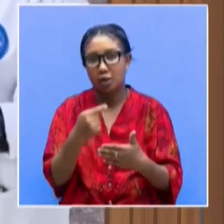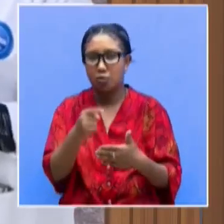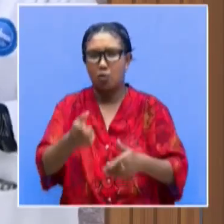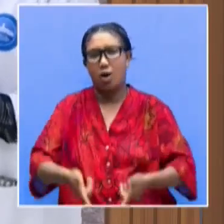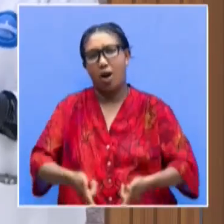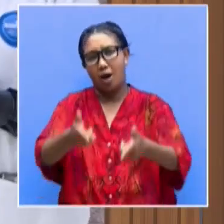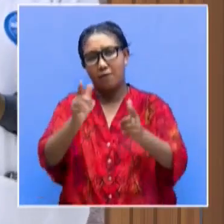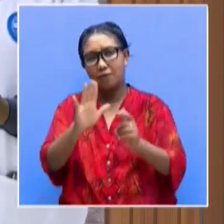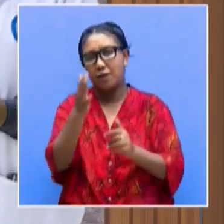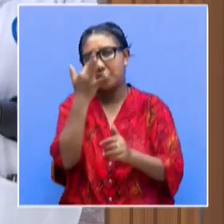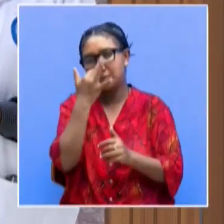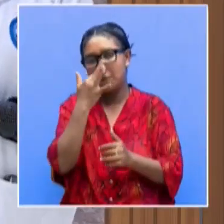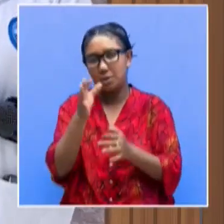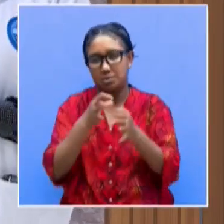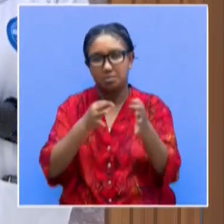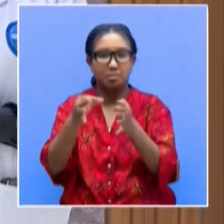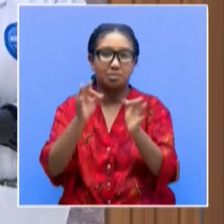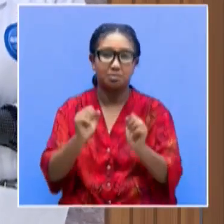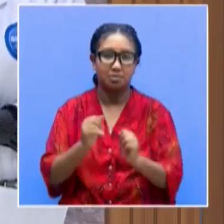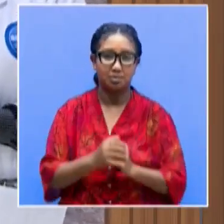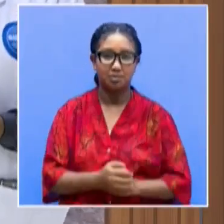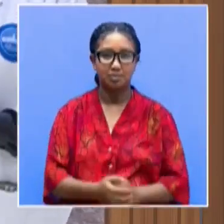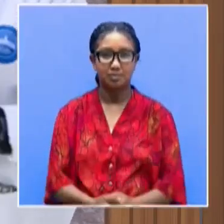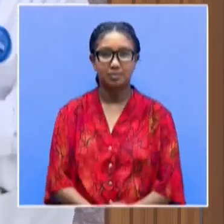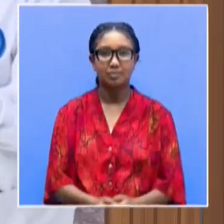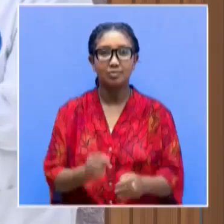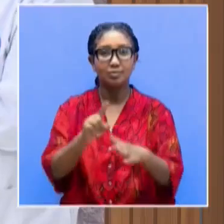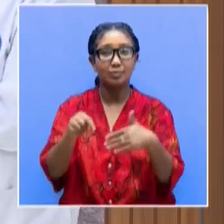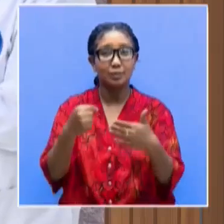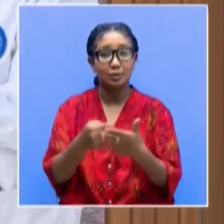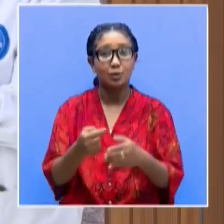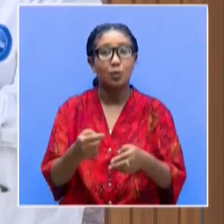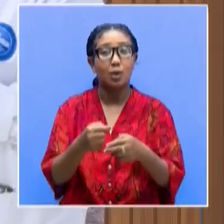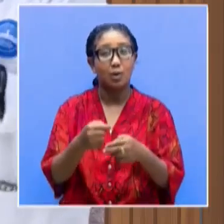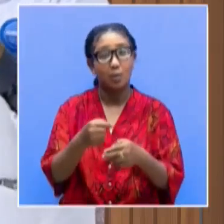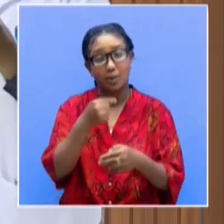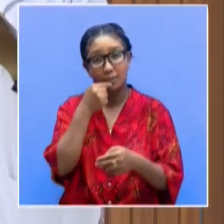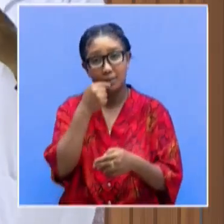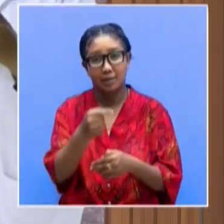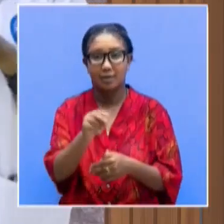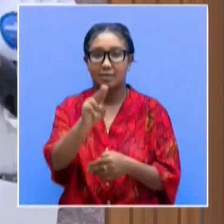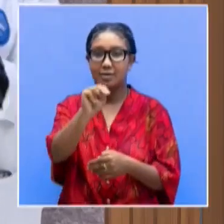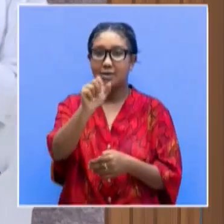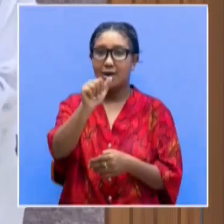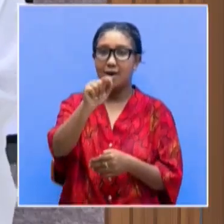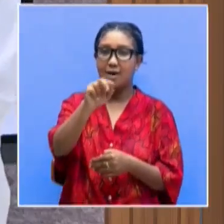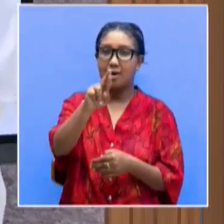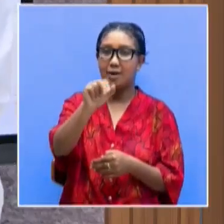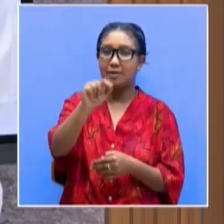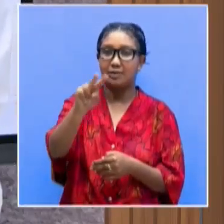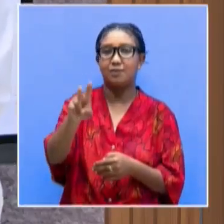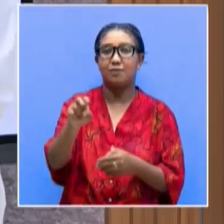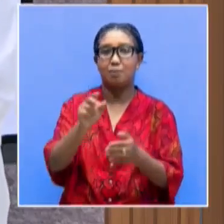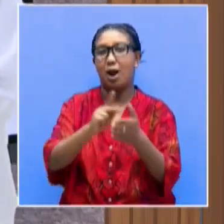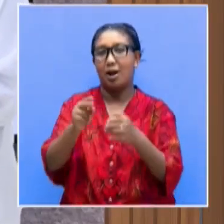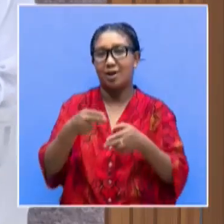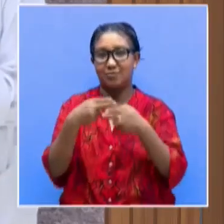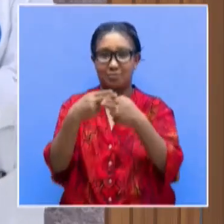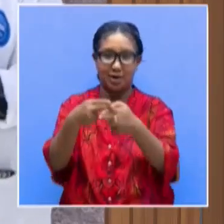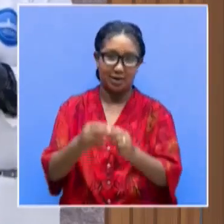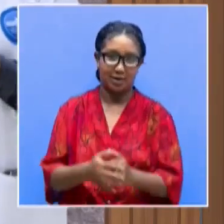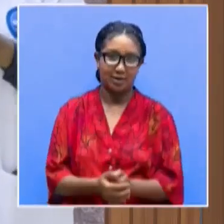life experiences, right? So that's what we meant by narrative paragraphs,